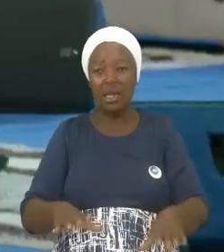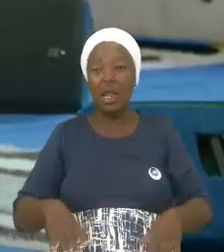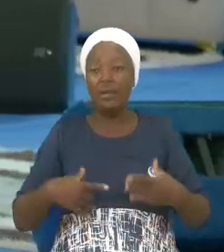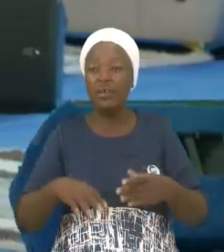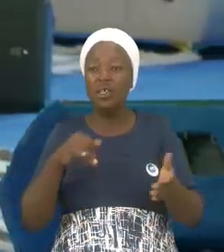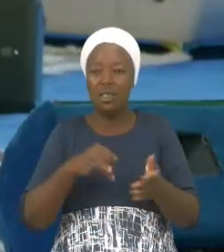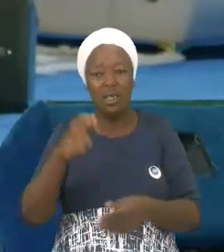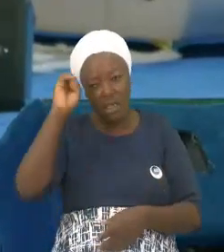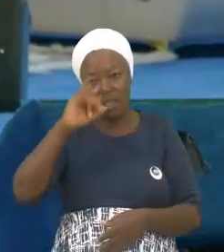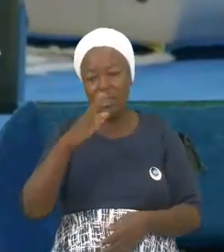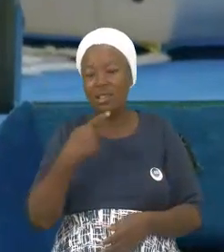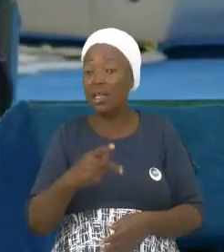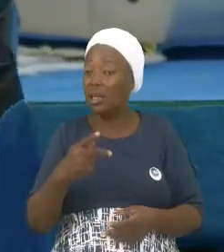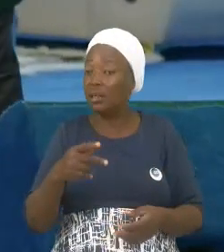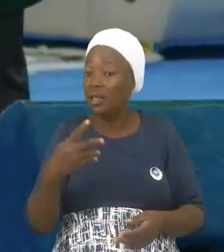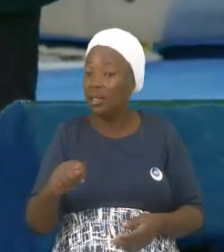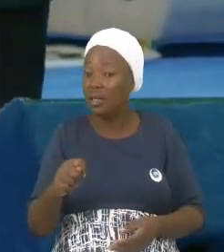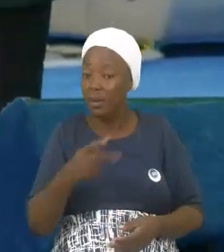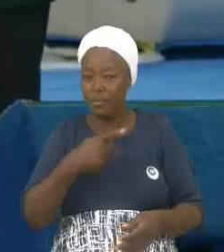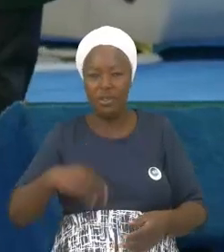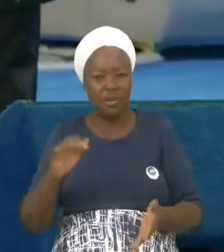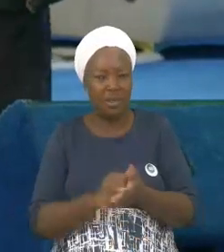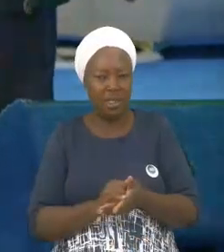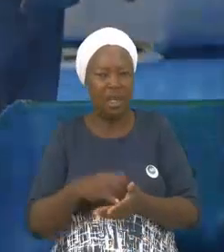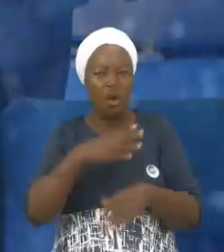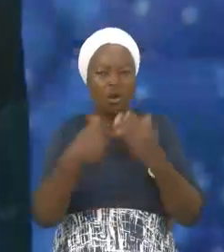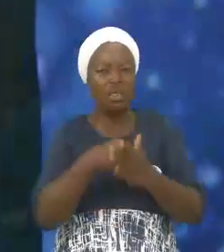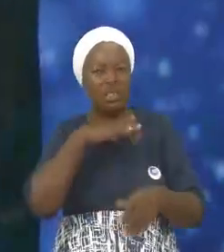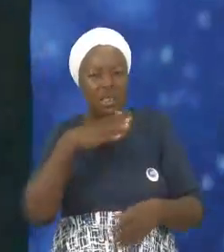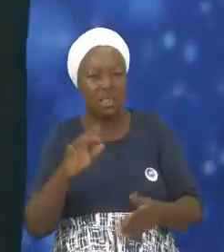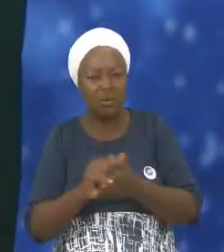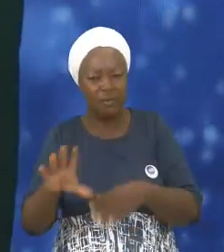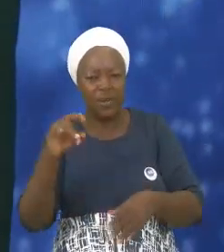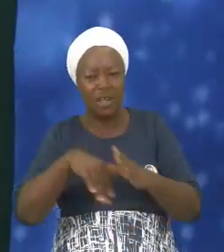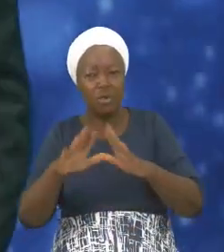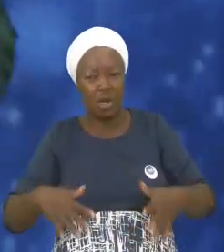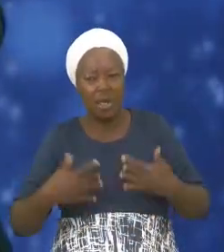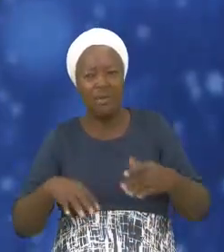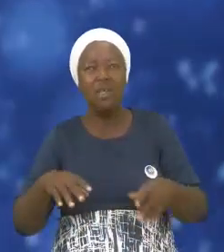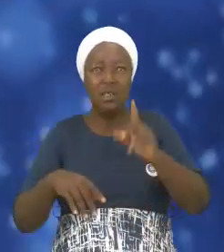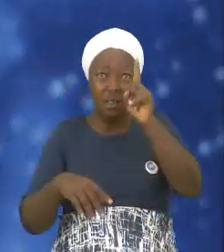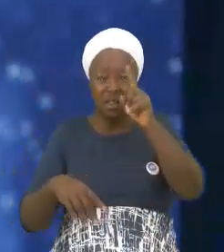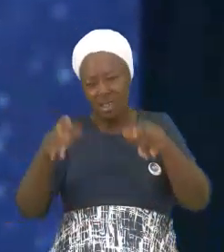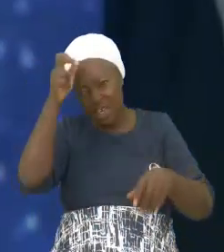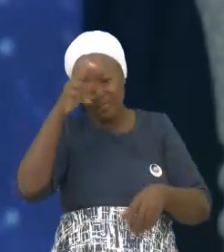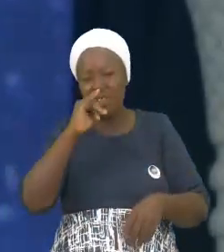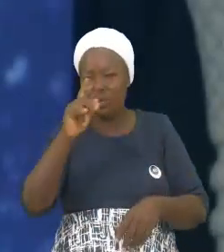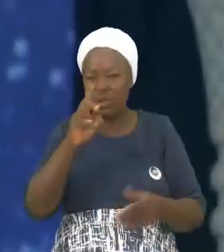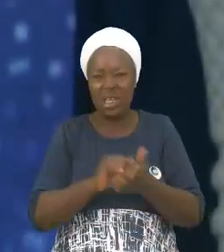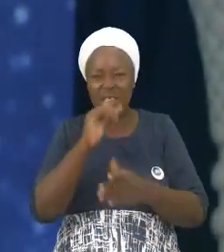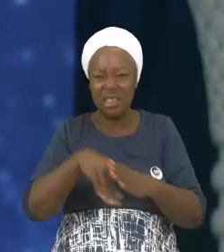find in your life, in the life of anyone, is the one in charge, is the one in control. The greed